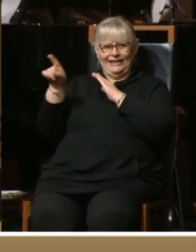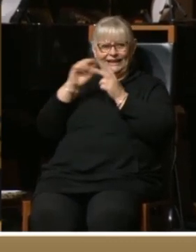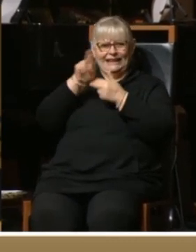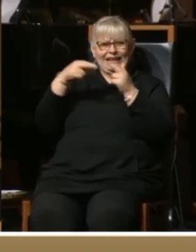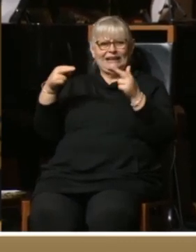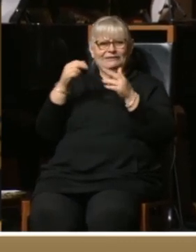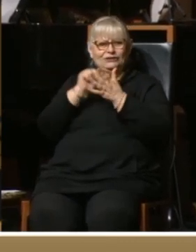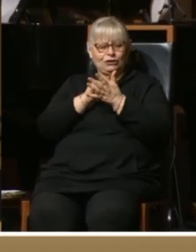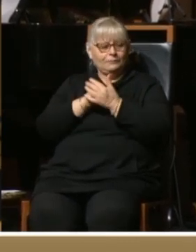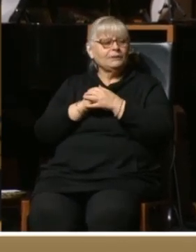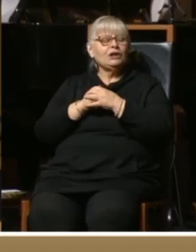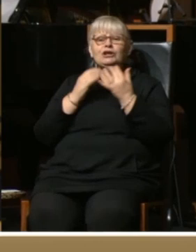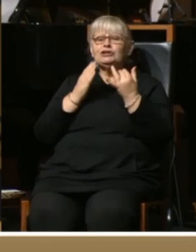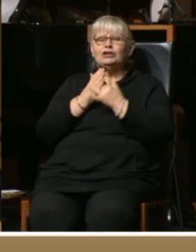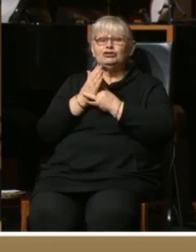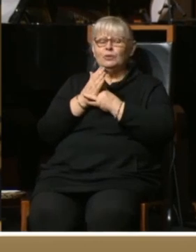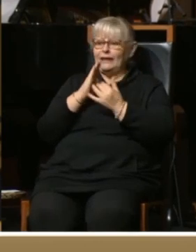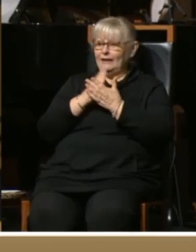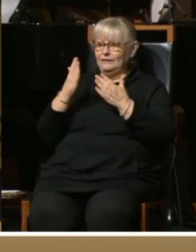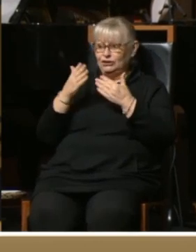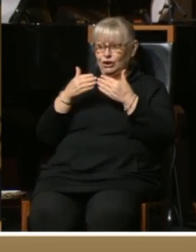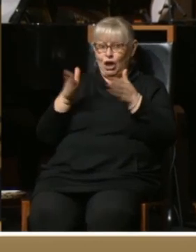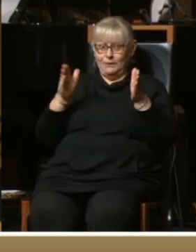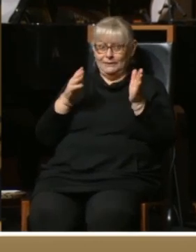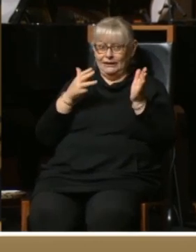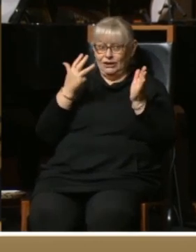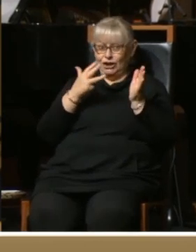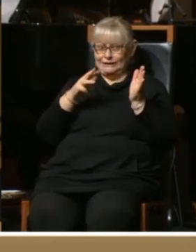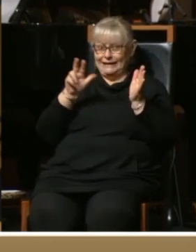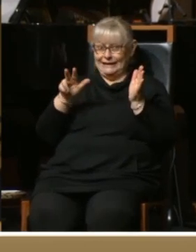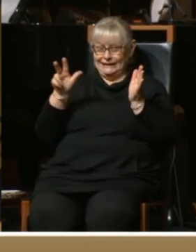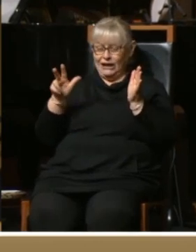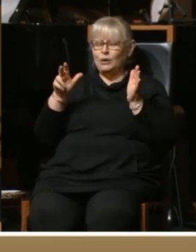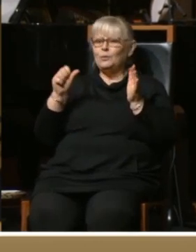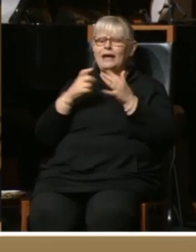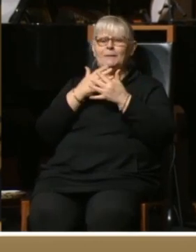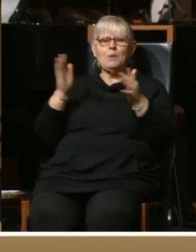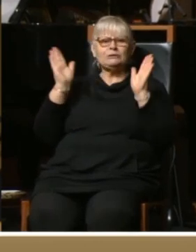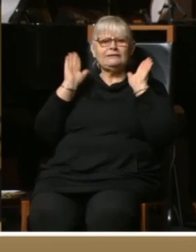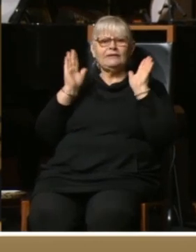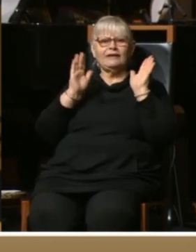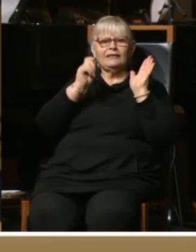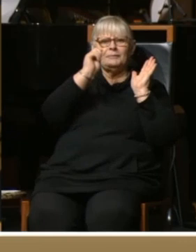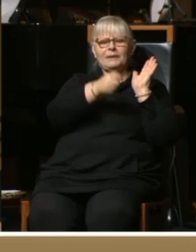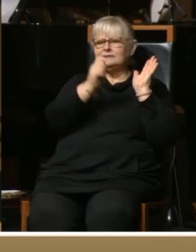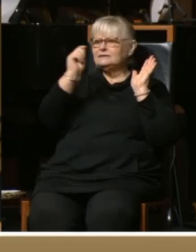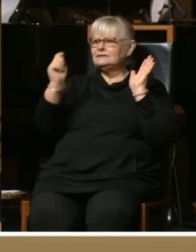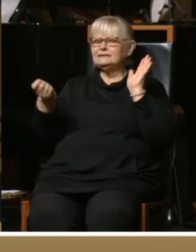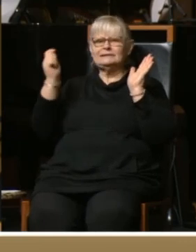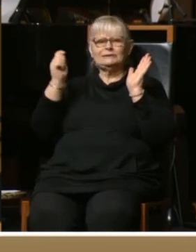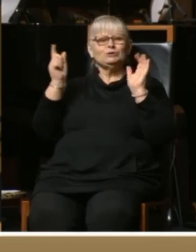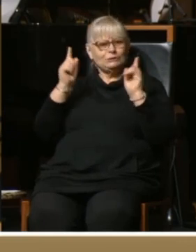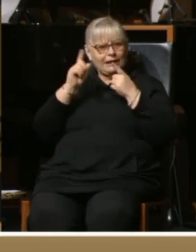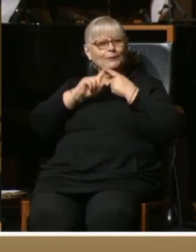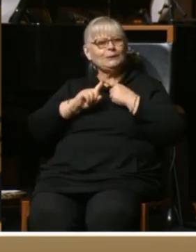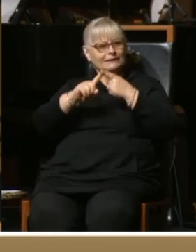During the official opening on the 9th of May 1988, there was a multi-faith blessing of this building. And today we continue the